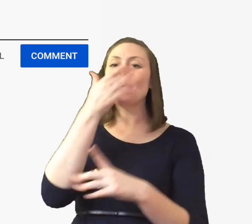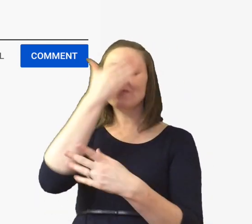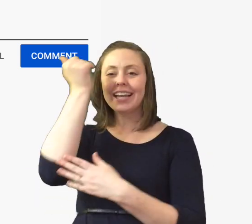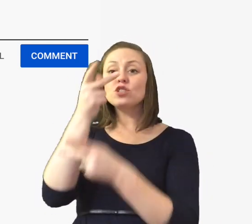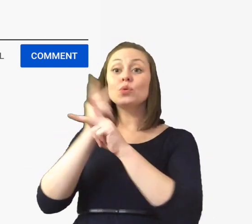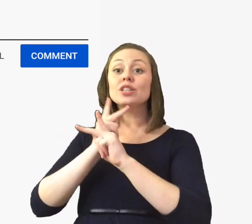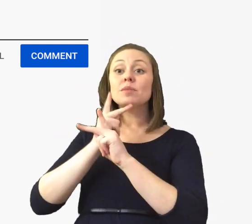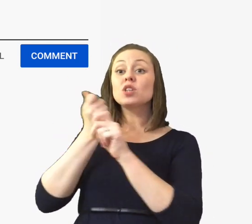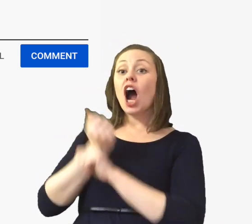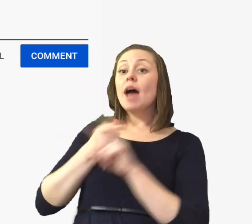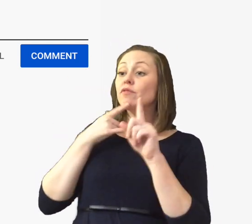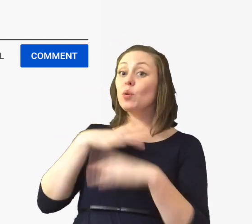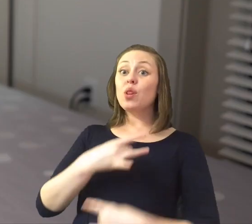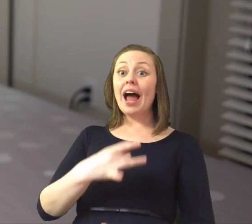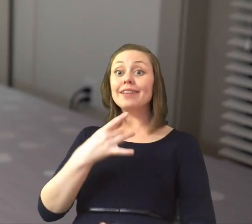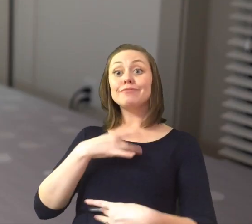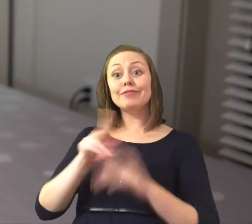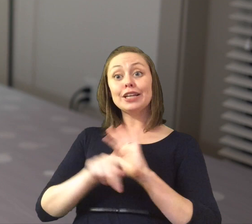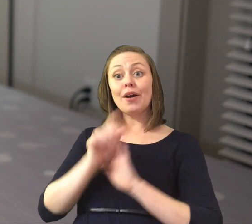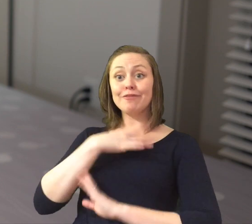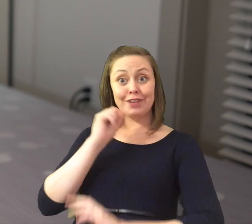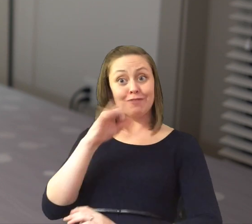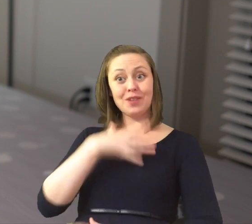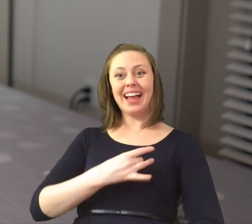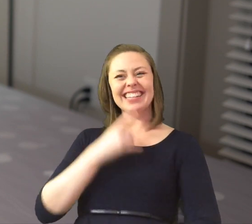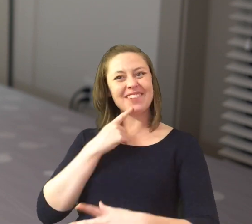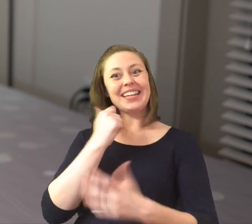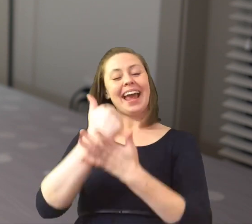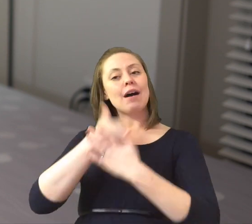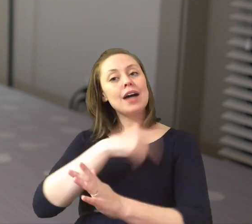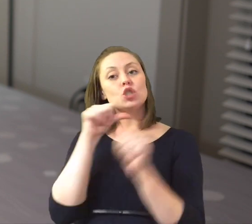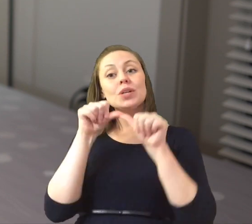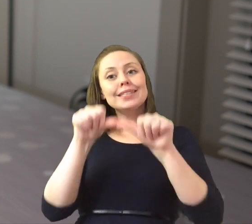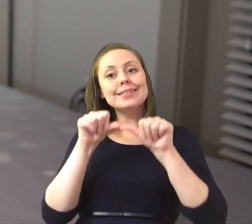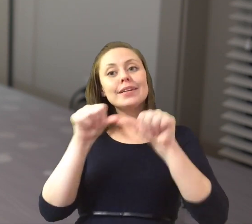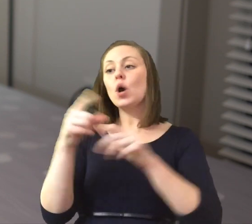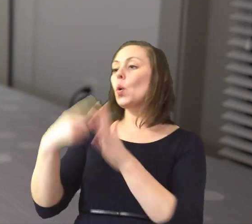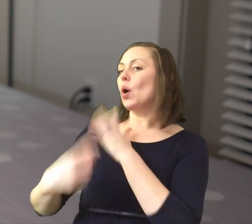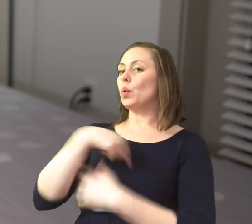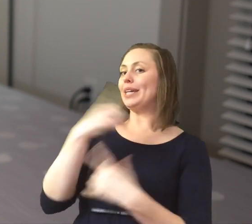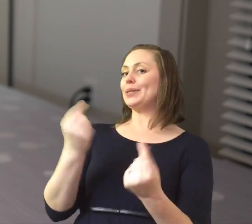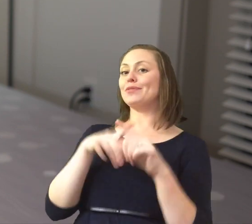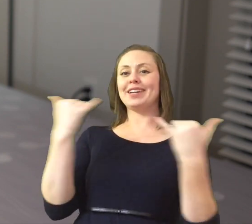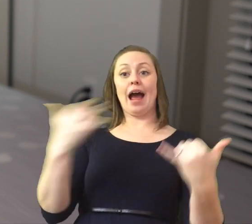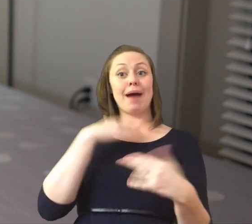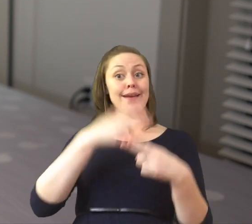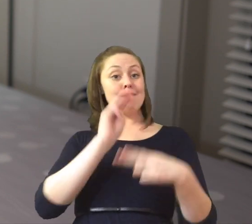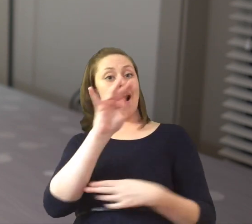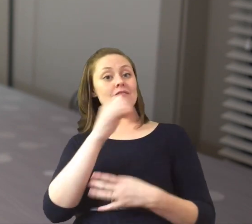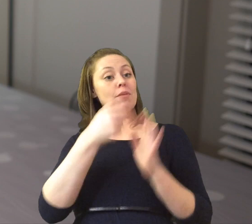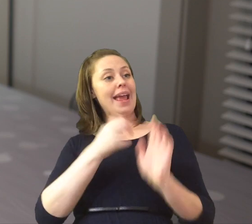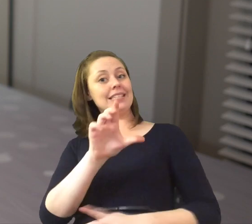subscribe and like the video if you liked it. It really does help us continue to do what we do. For now, my name's Mike from